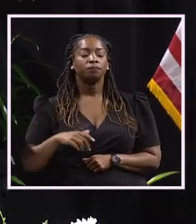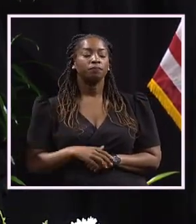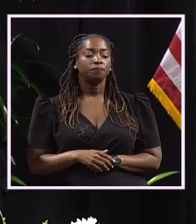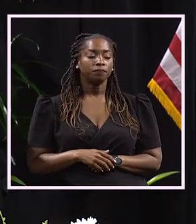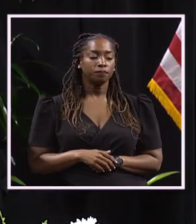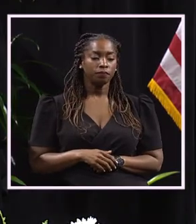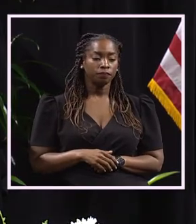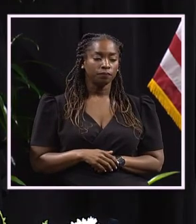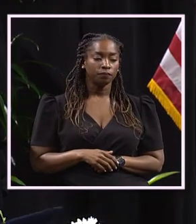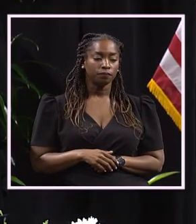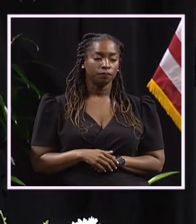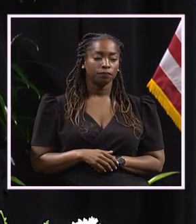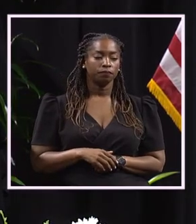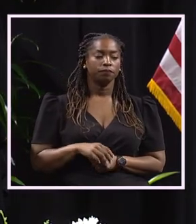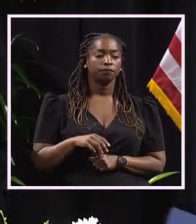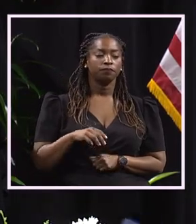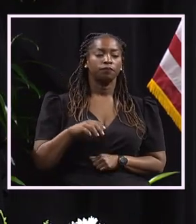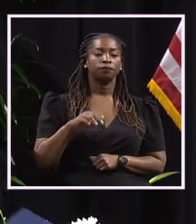Jaslyn McIntyre.